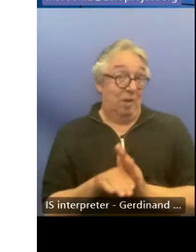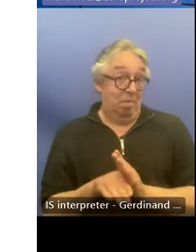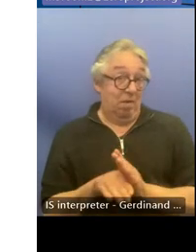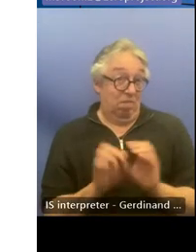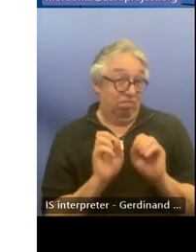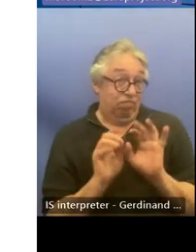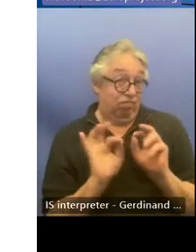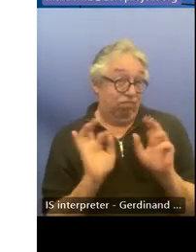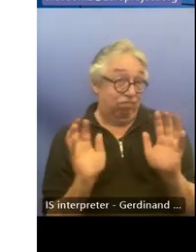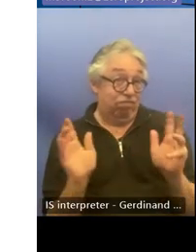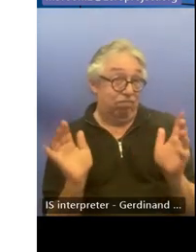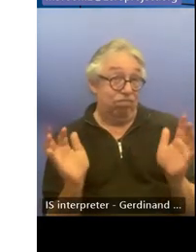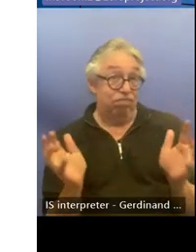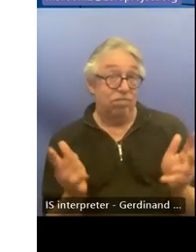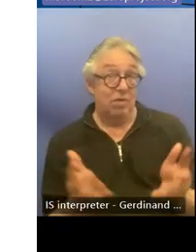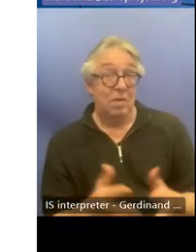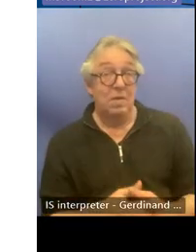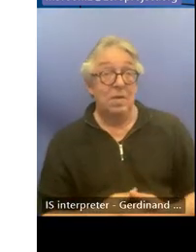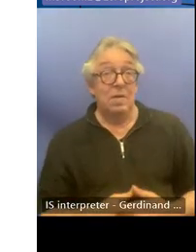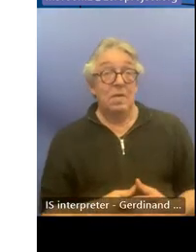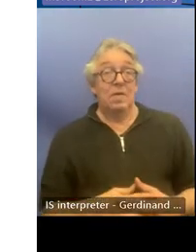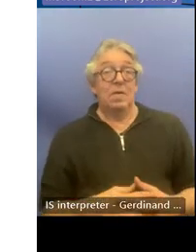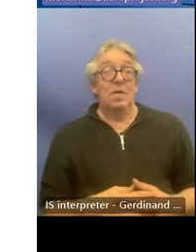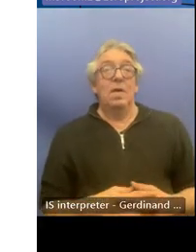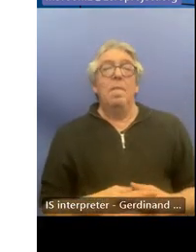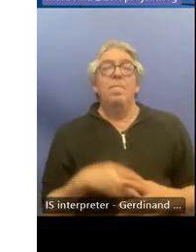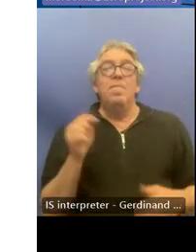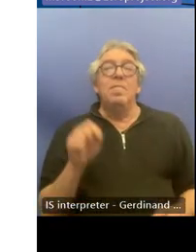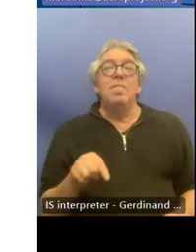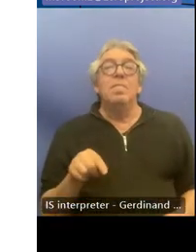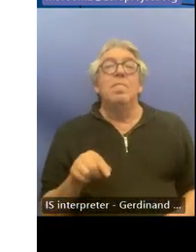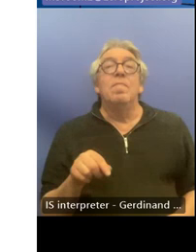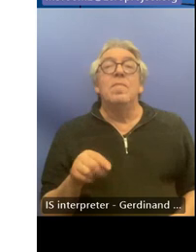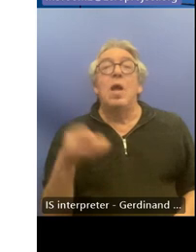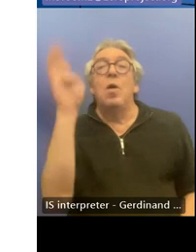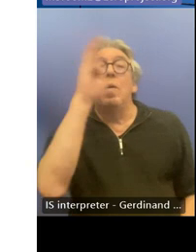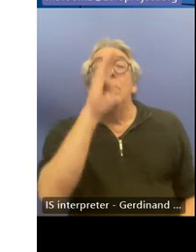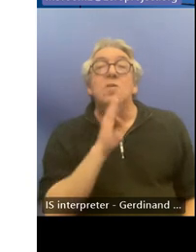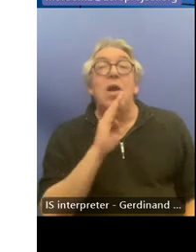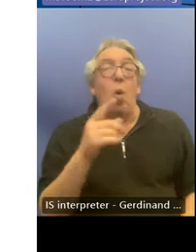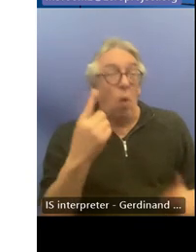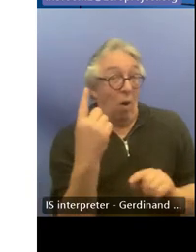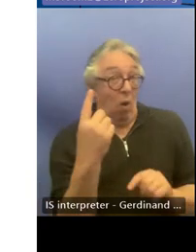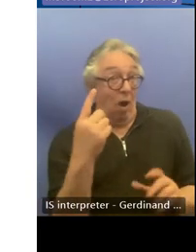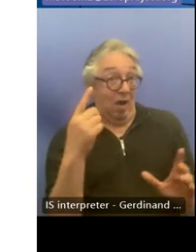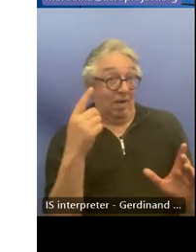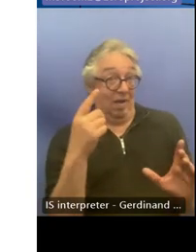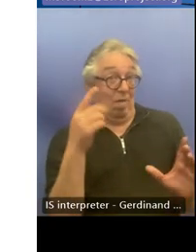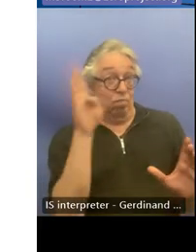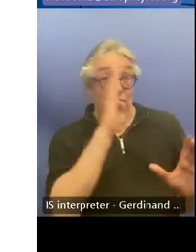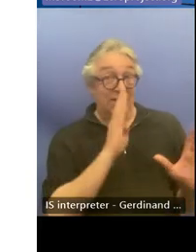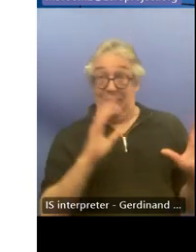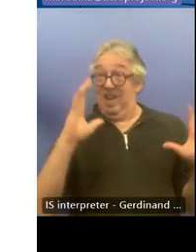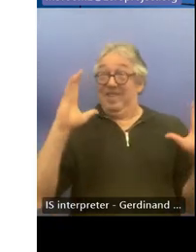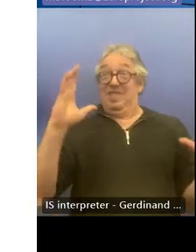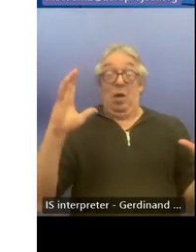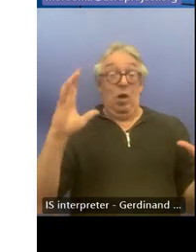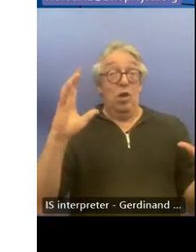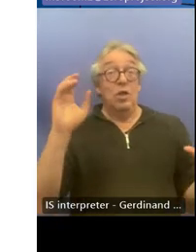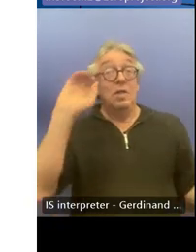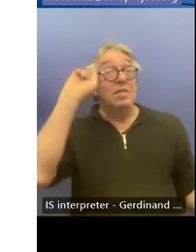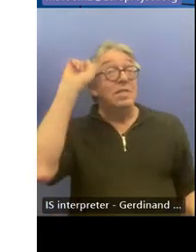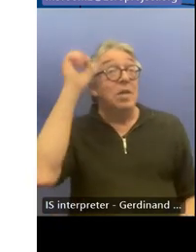because São Paulo state have more than 40 million people. It's a big opportunity. But maybe in